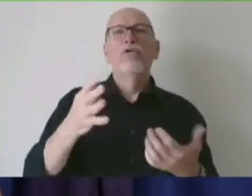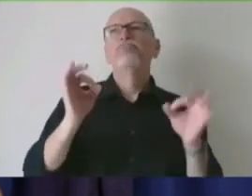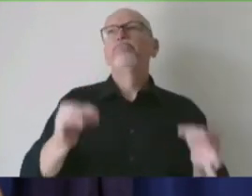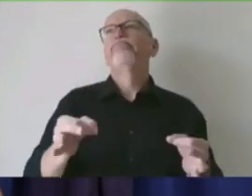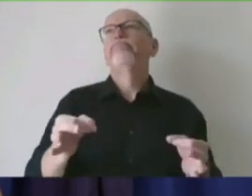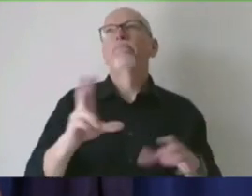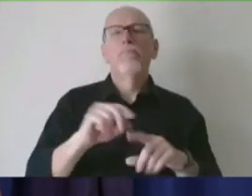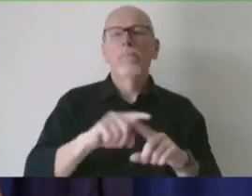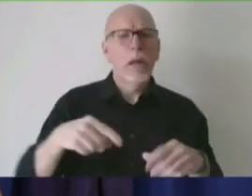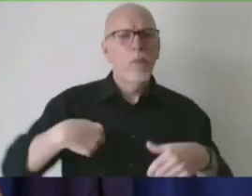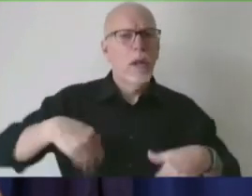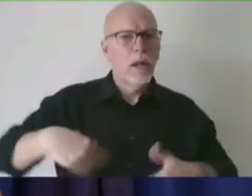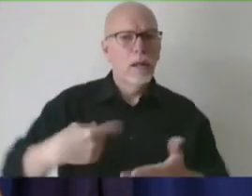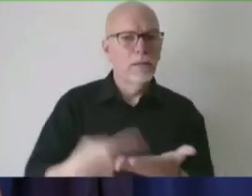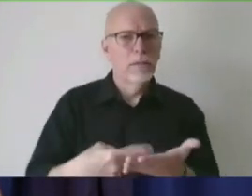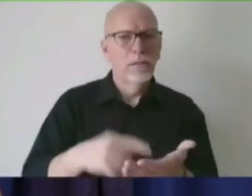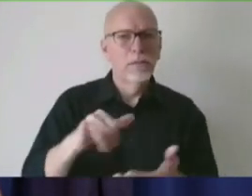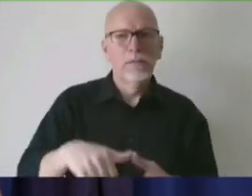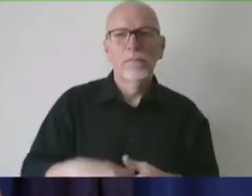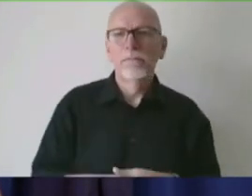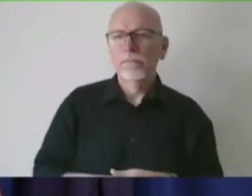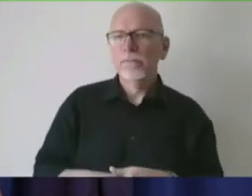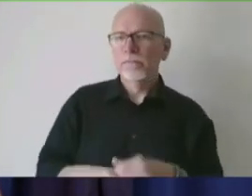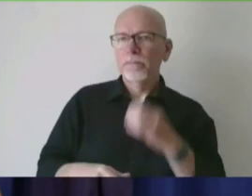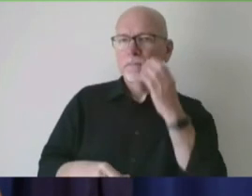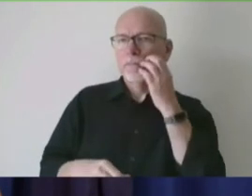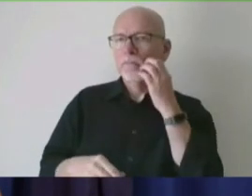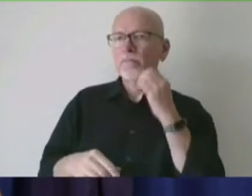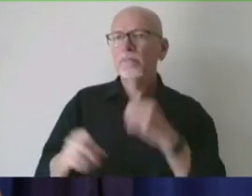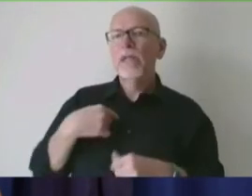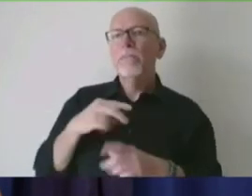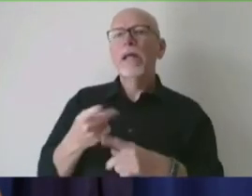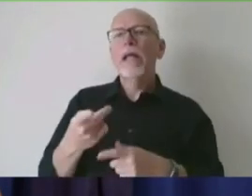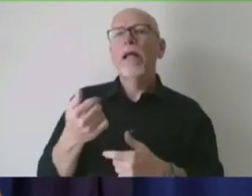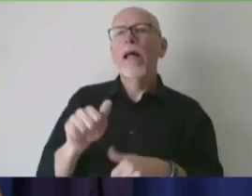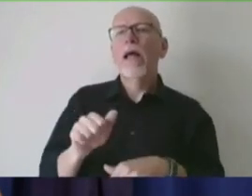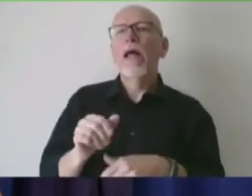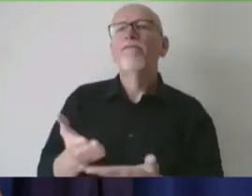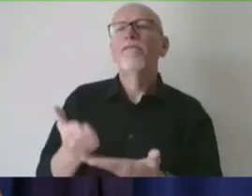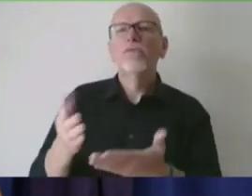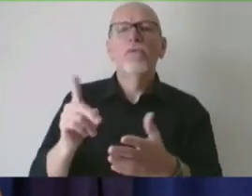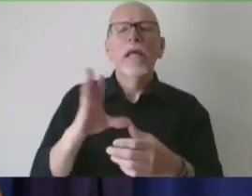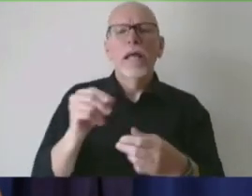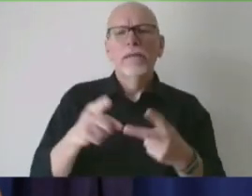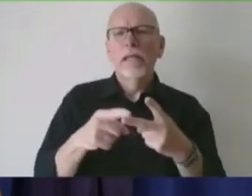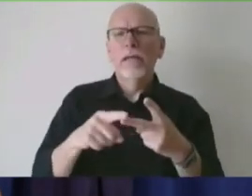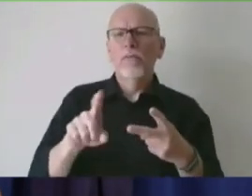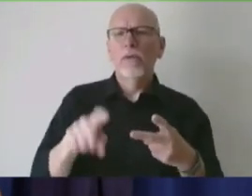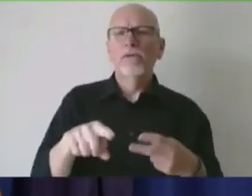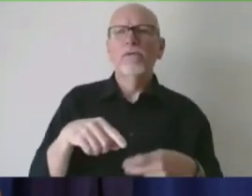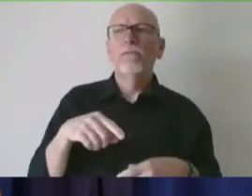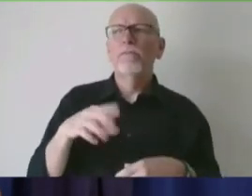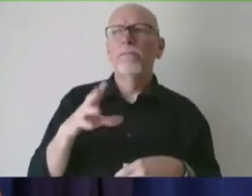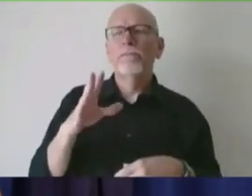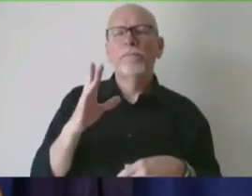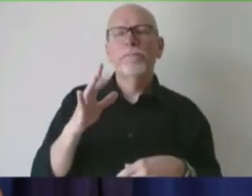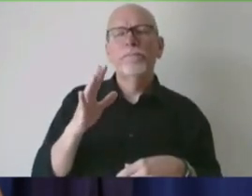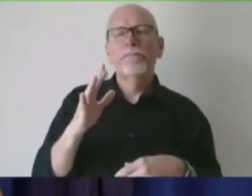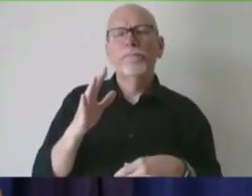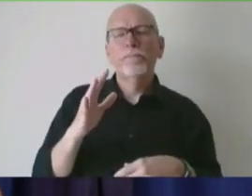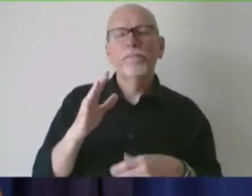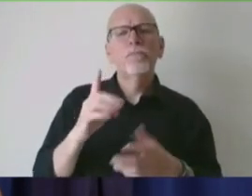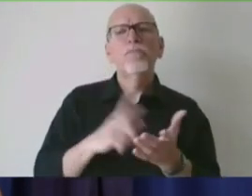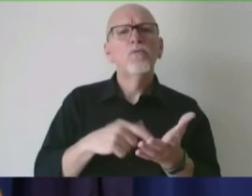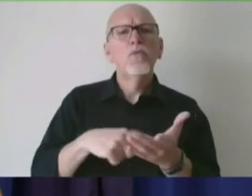discussion. I'm sorry, I had said I meant advisories. And my second question is, what